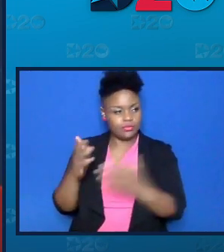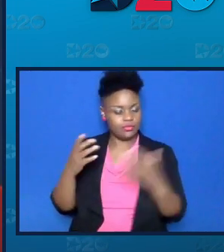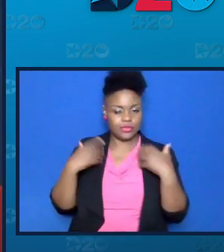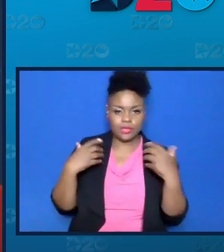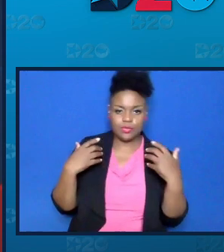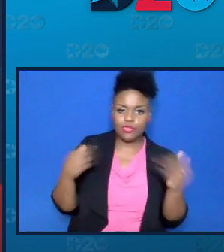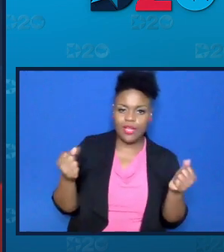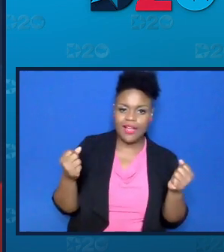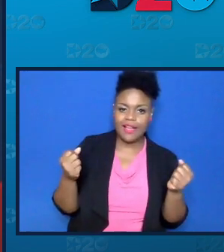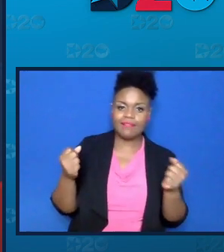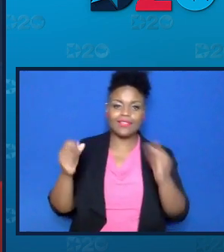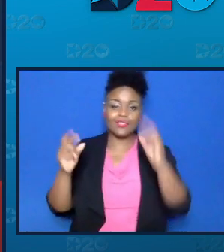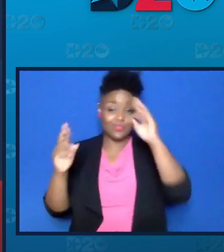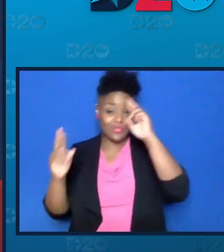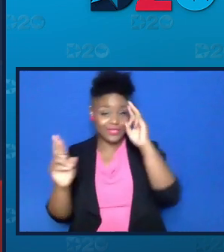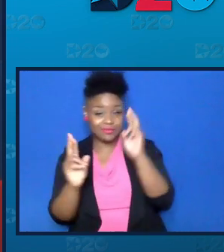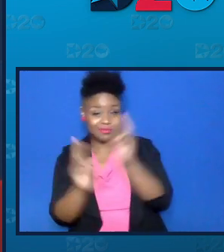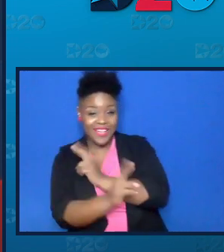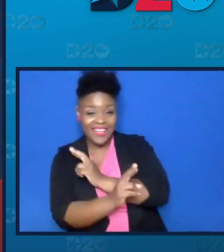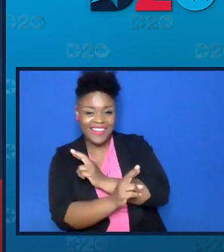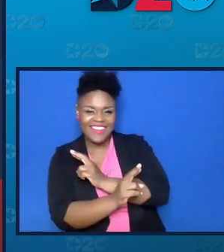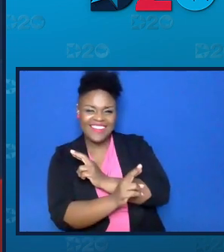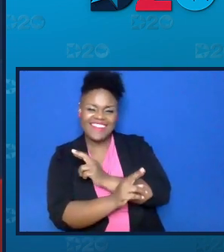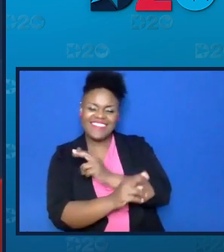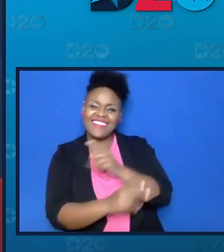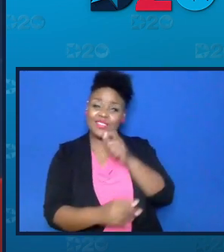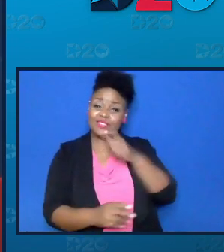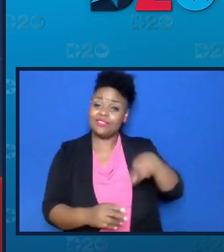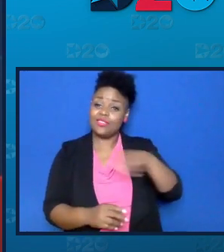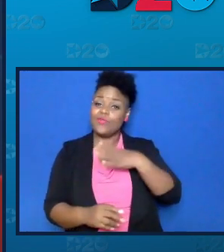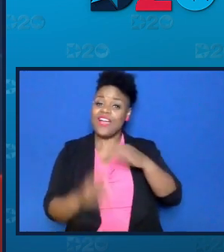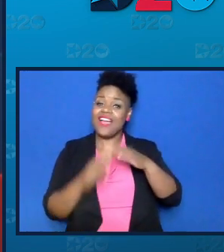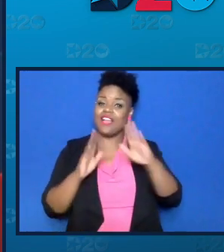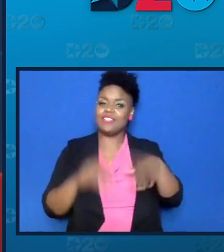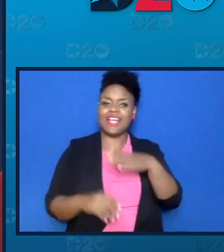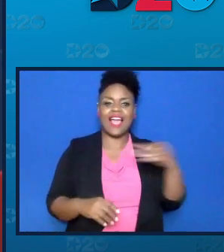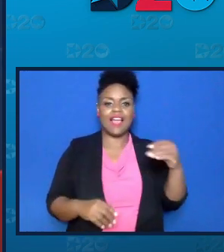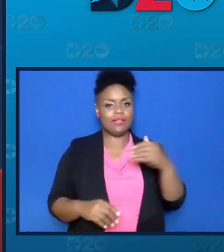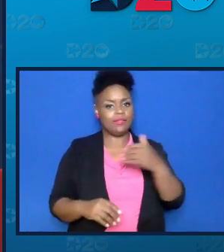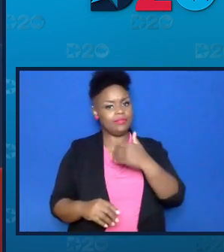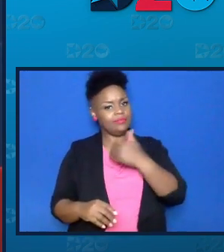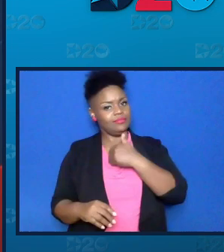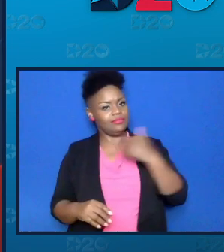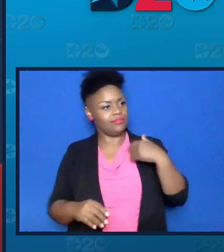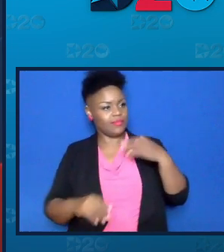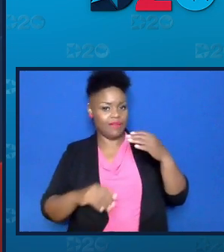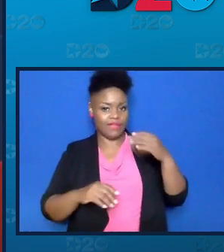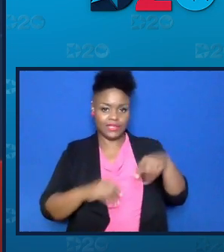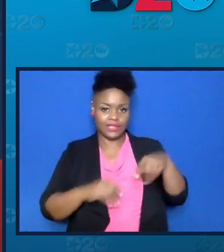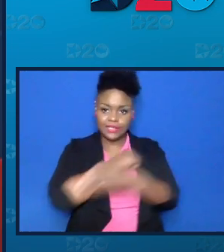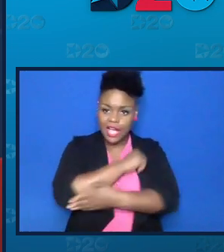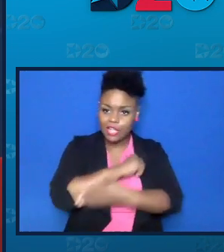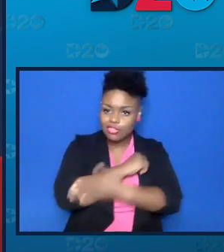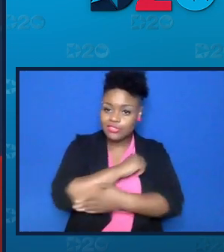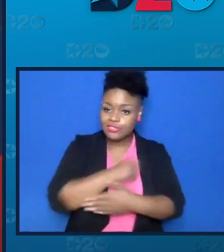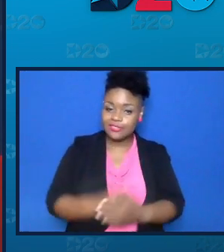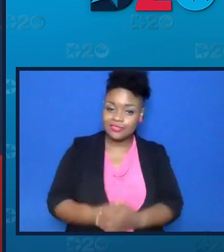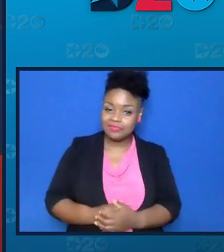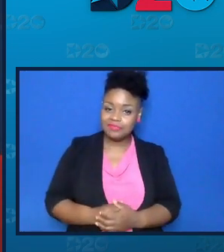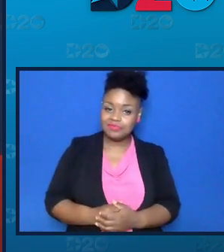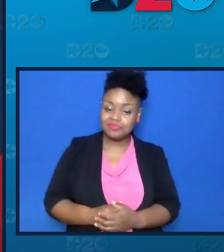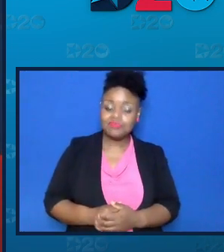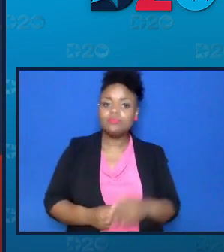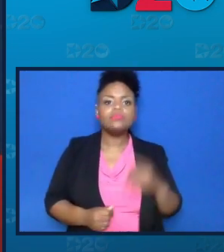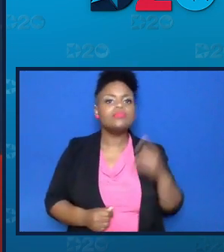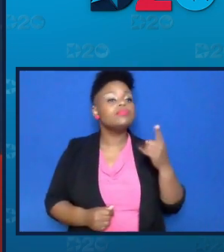and the soul of this nation. And boy, won't that be something. One of my favorite things Joe